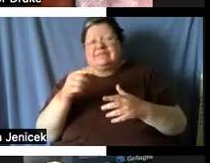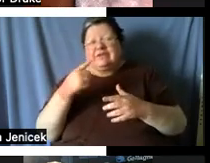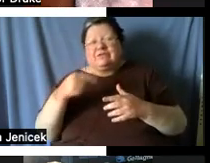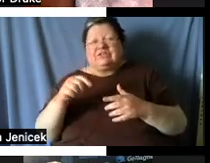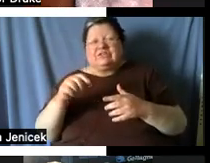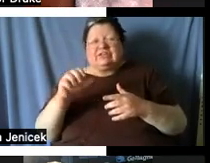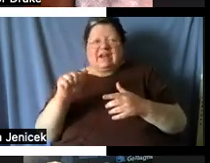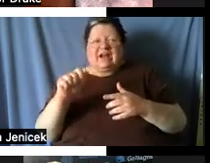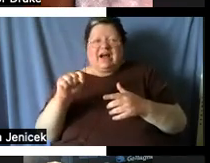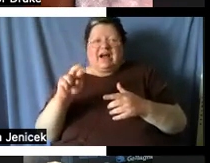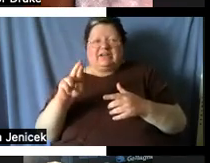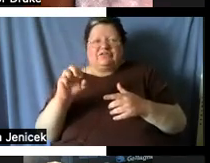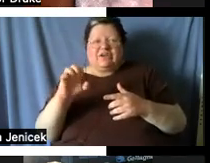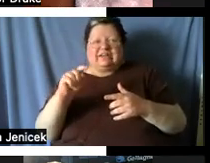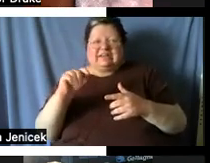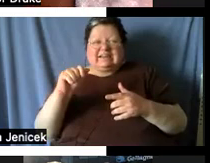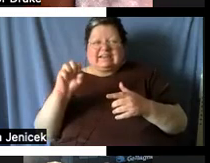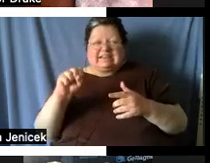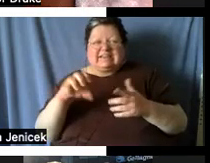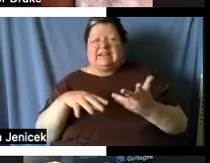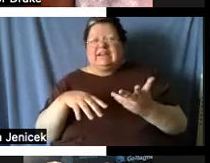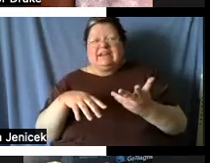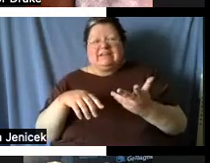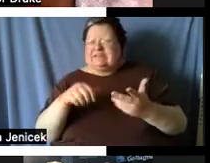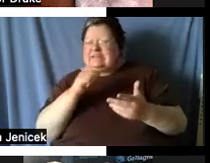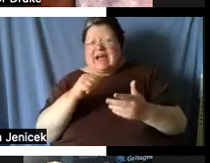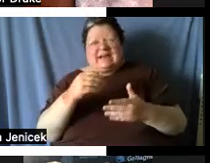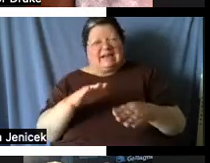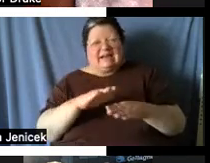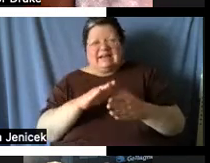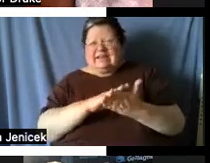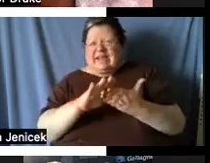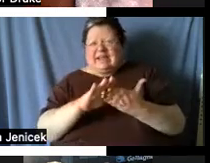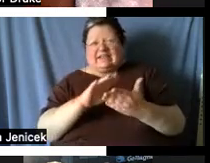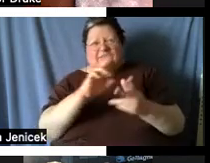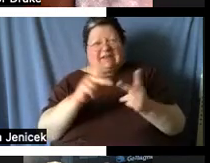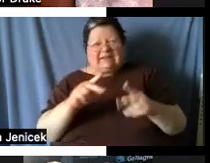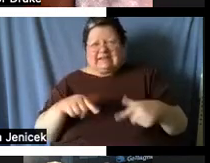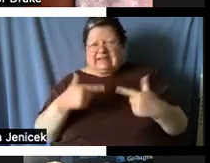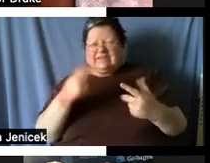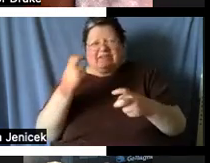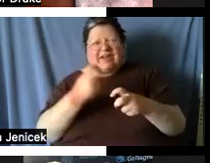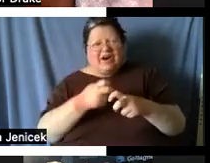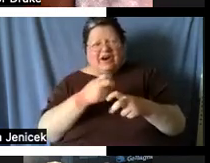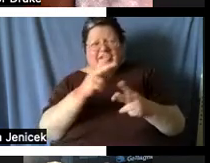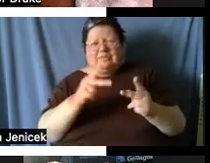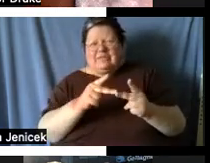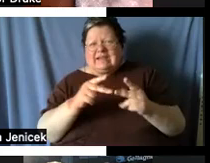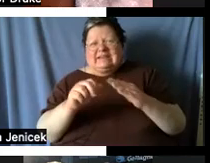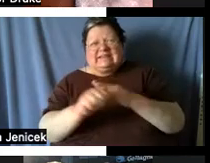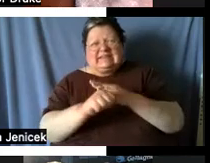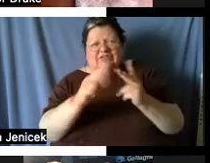Soviet Union was not a very nice place to live. Often a very harsh place, often a very dangerous